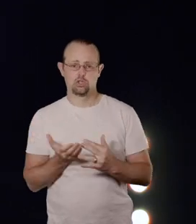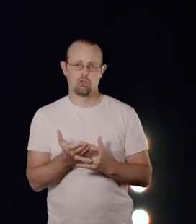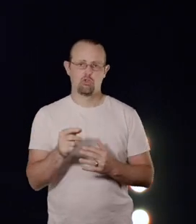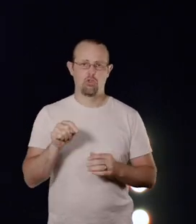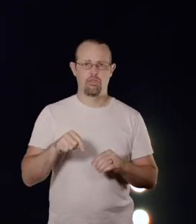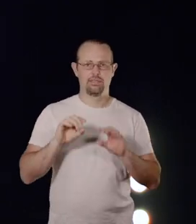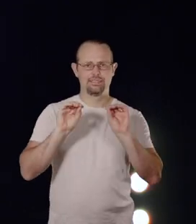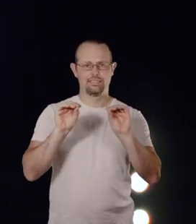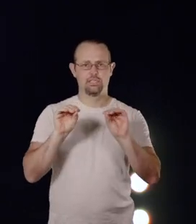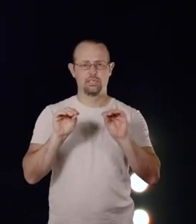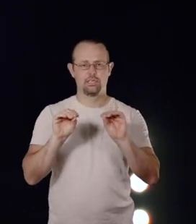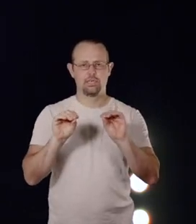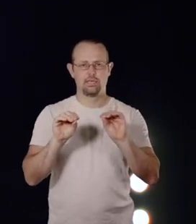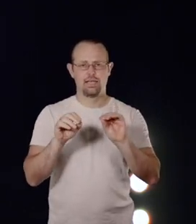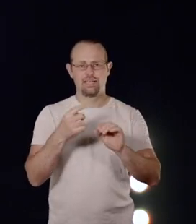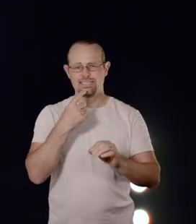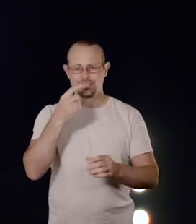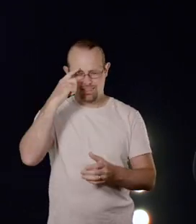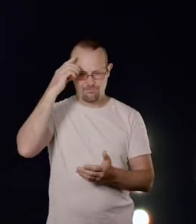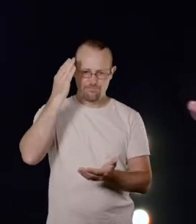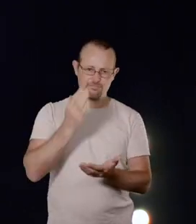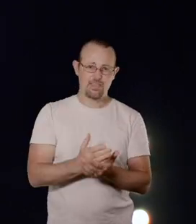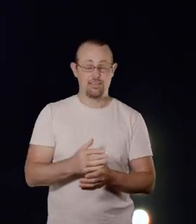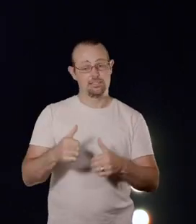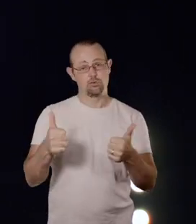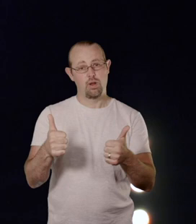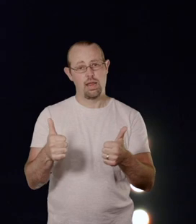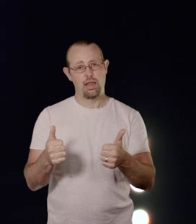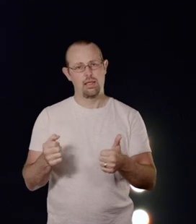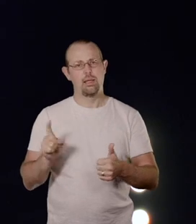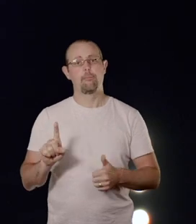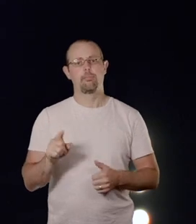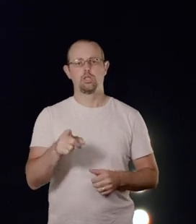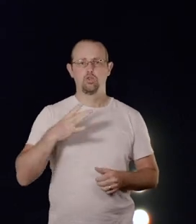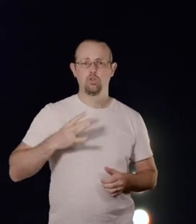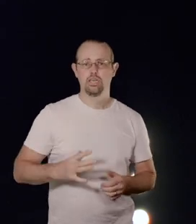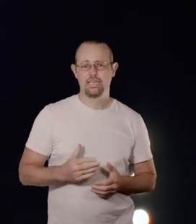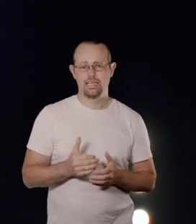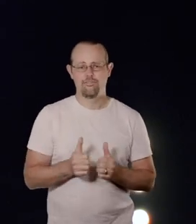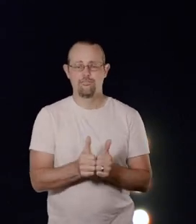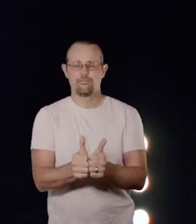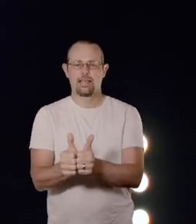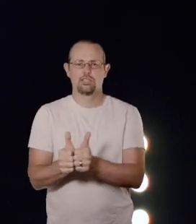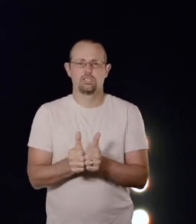say, faith is great, but you need fellowship. You need fellowship because it'll boost